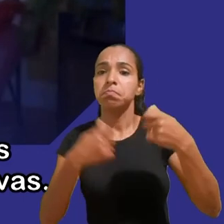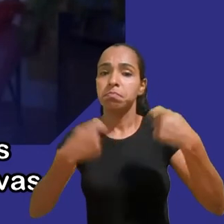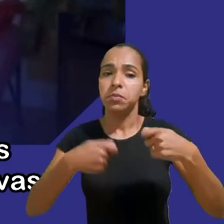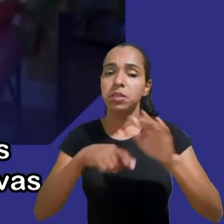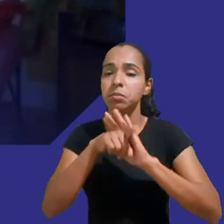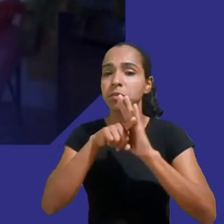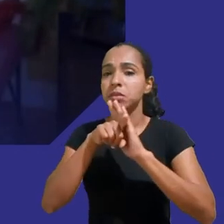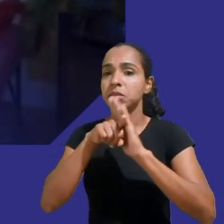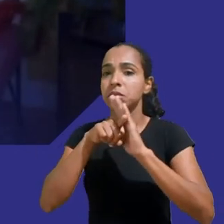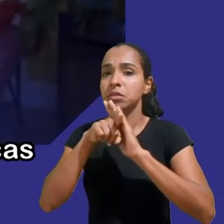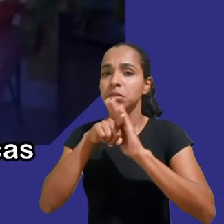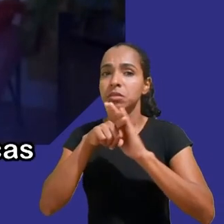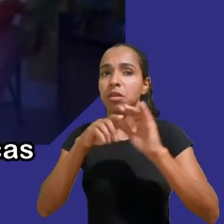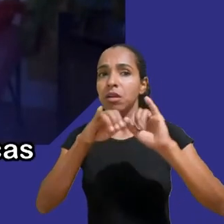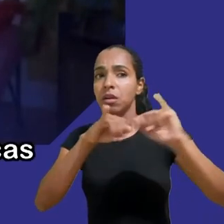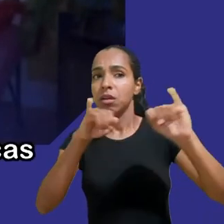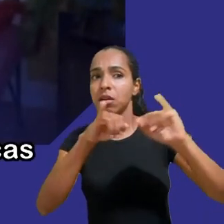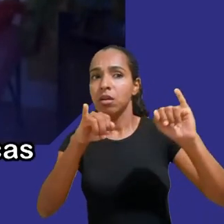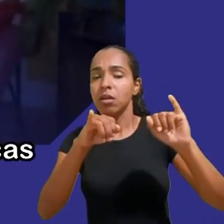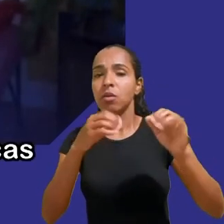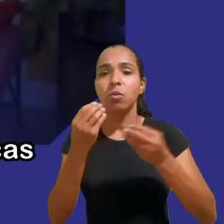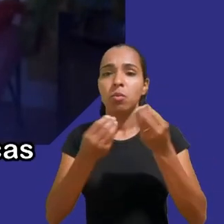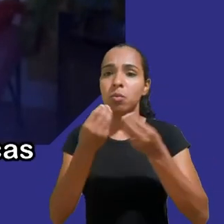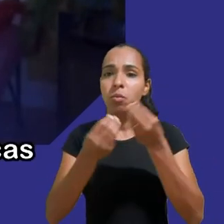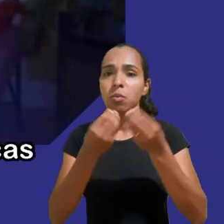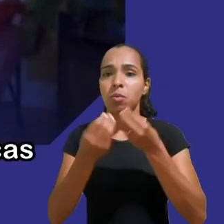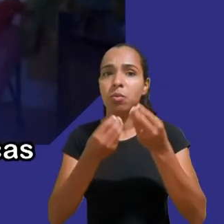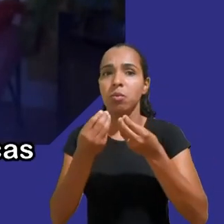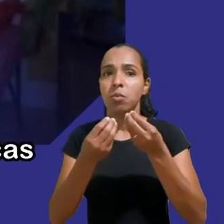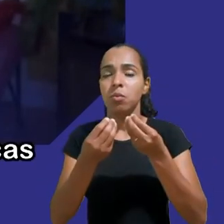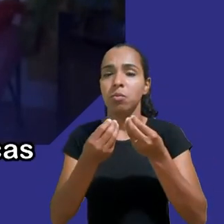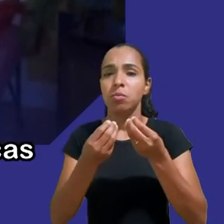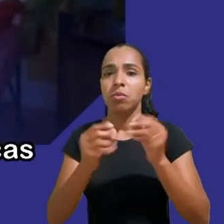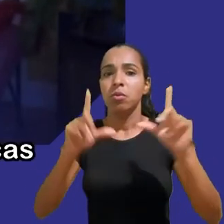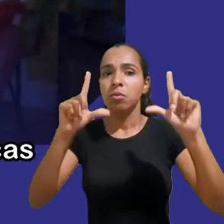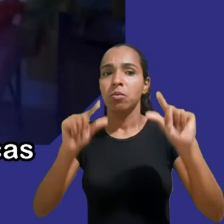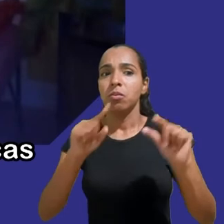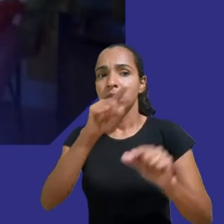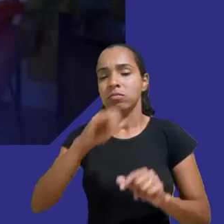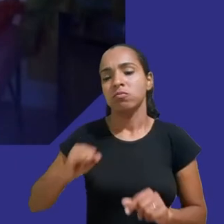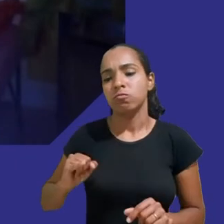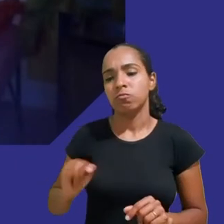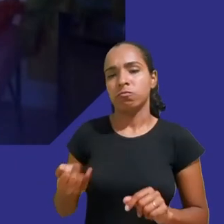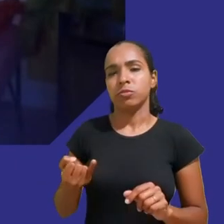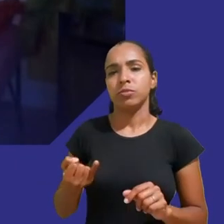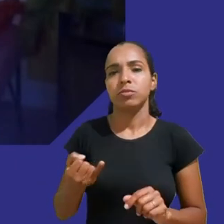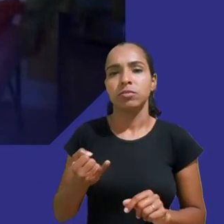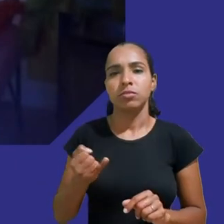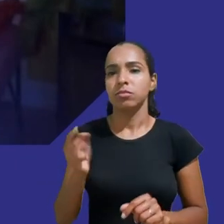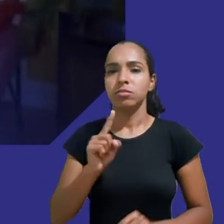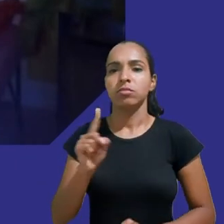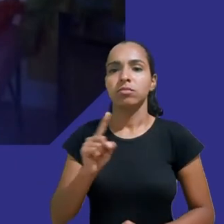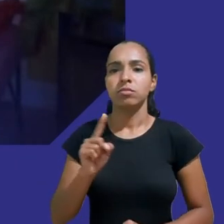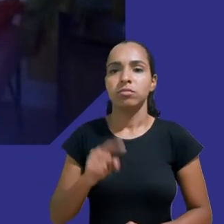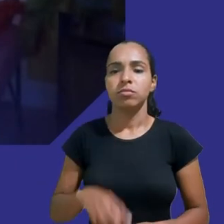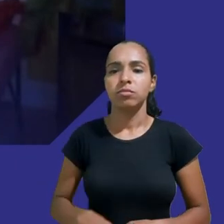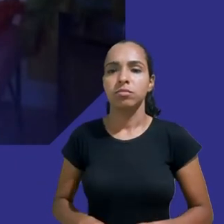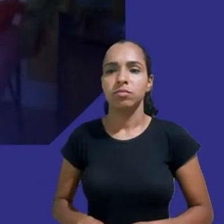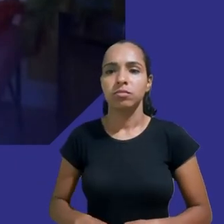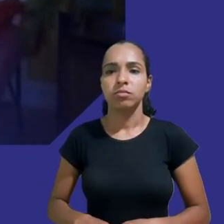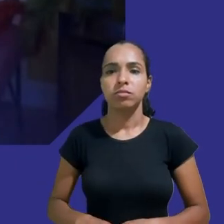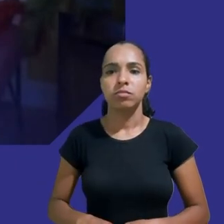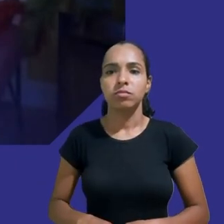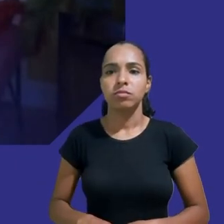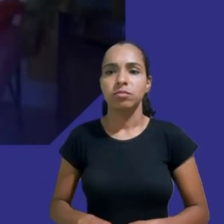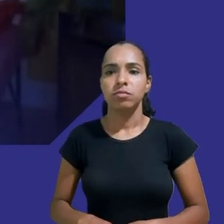exploiting children to fund that media excuse me that doesn't rely on exploiting children well Duncan it has been a pleasure